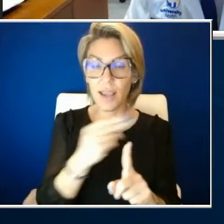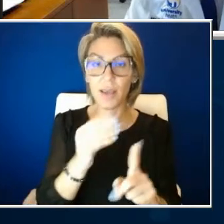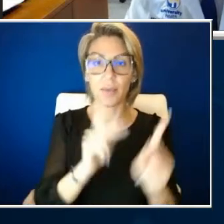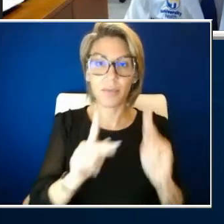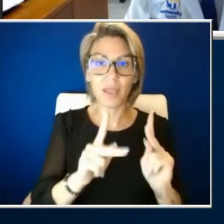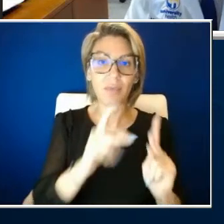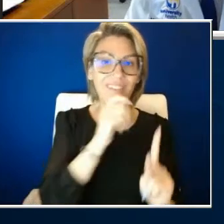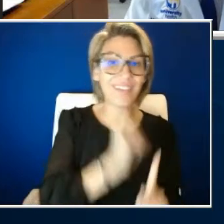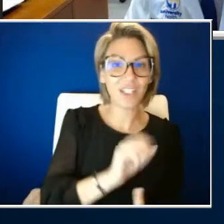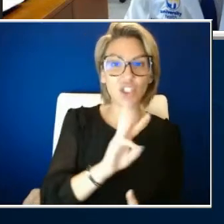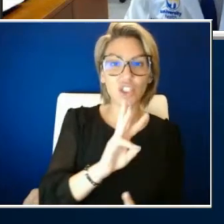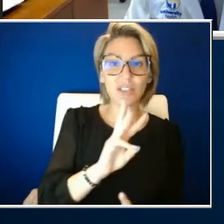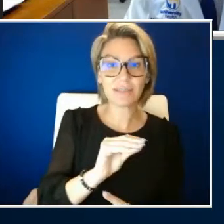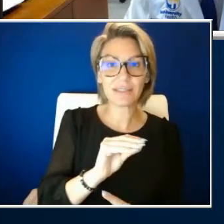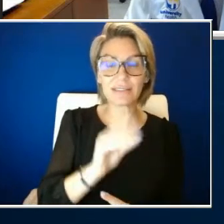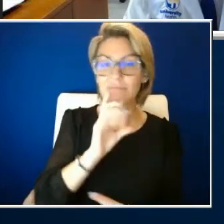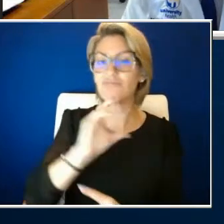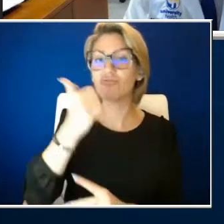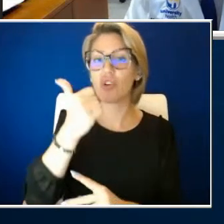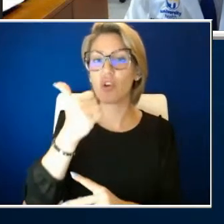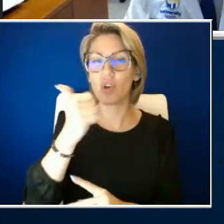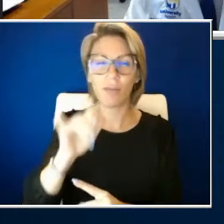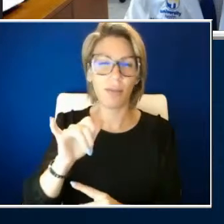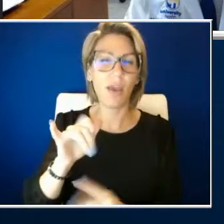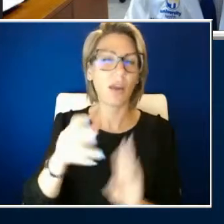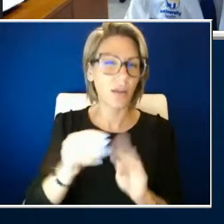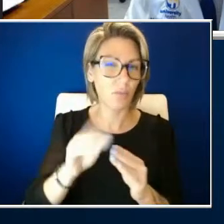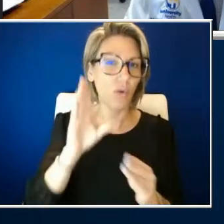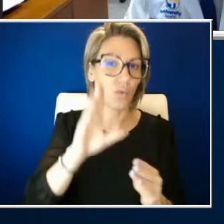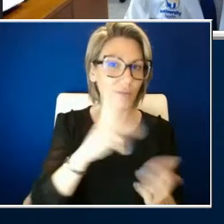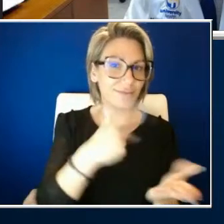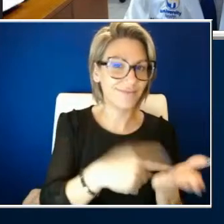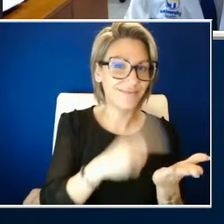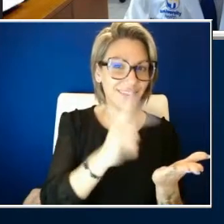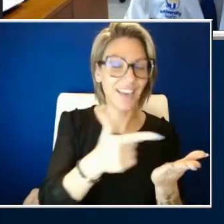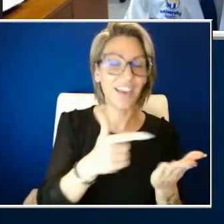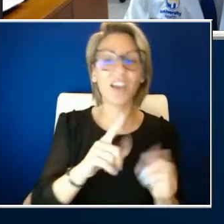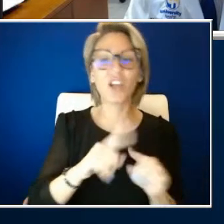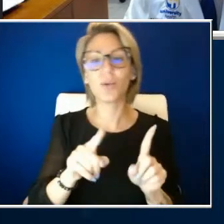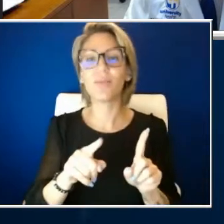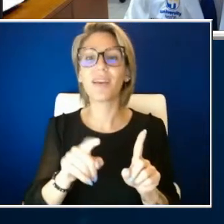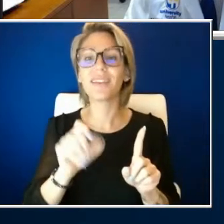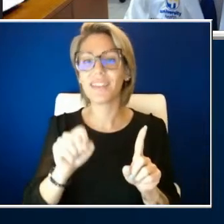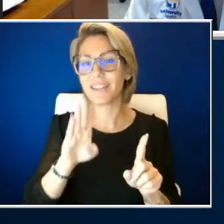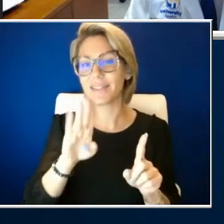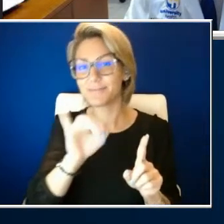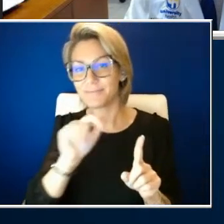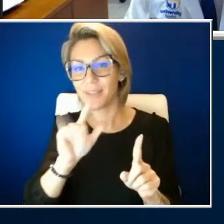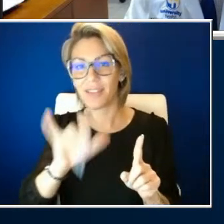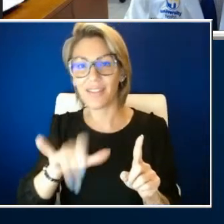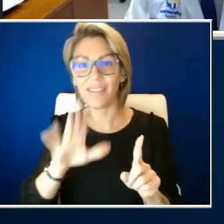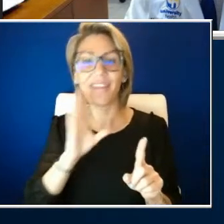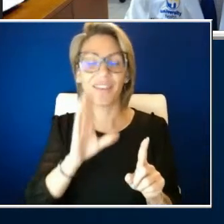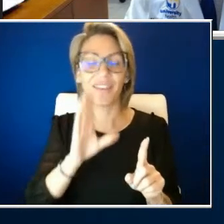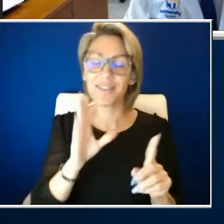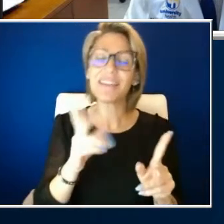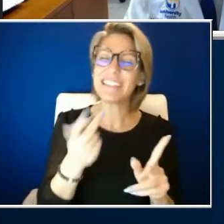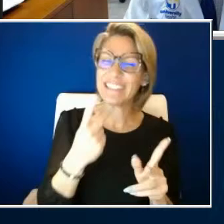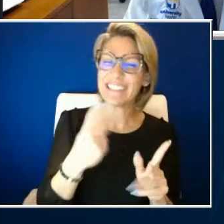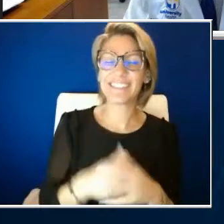and older. I'm going to come to that number 60 back here in just a moment. And yes, Bill Gilberts, that's going to be about you and I. For this